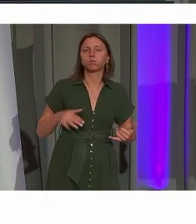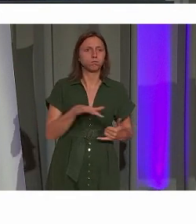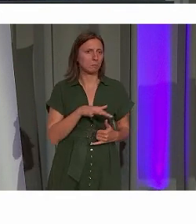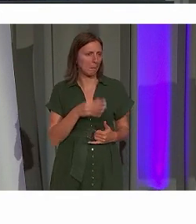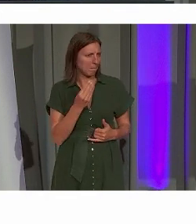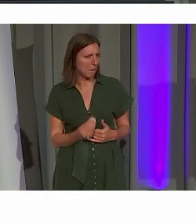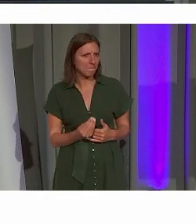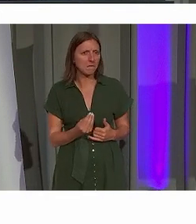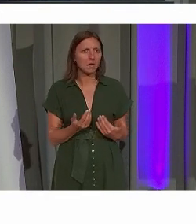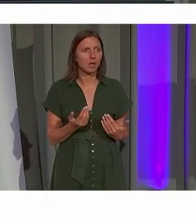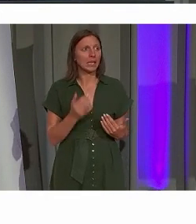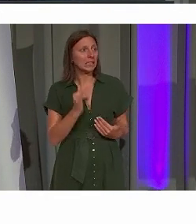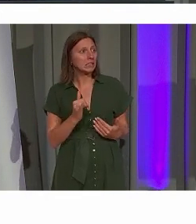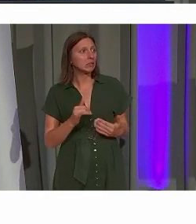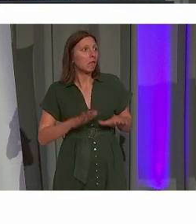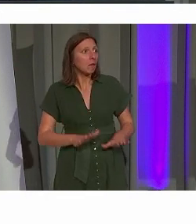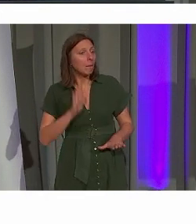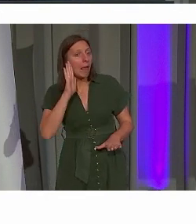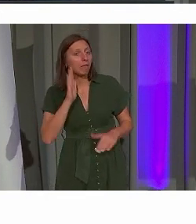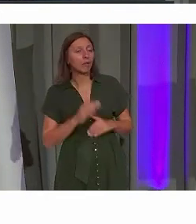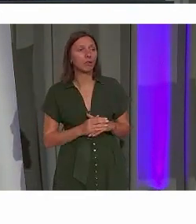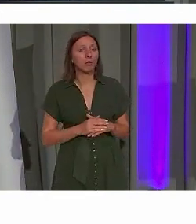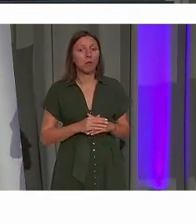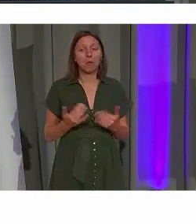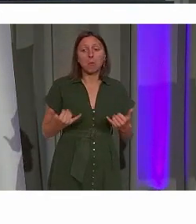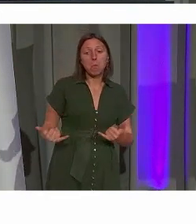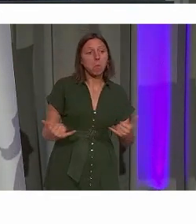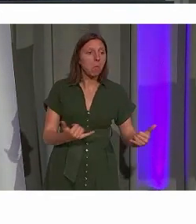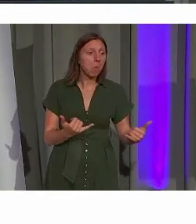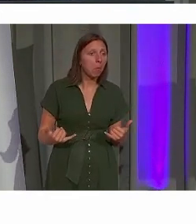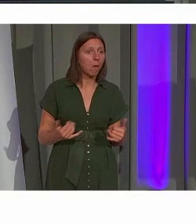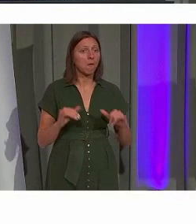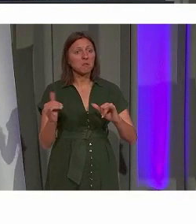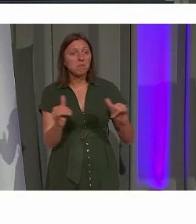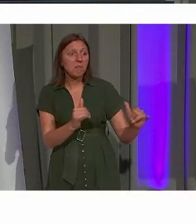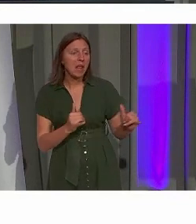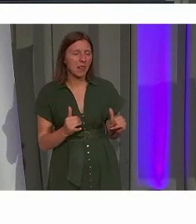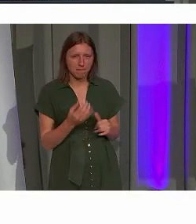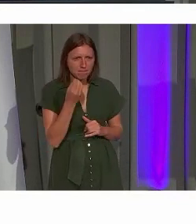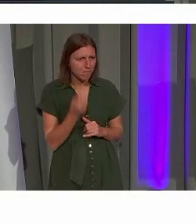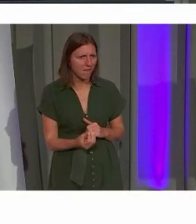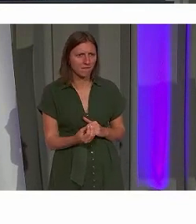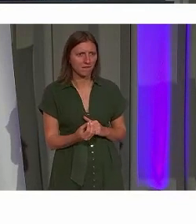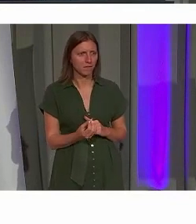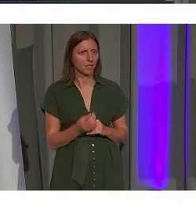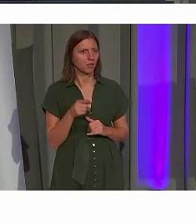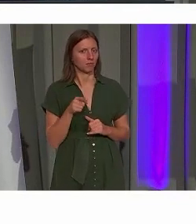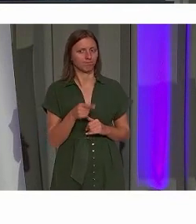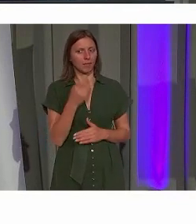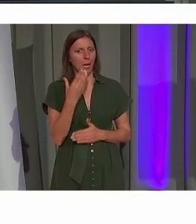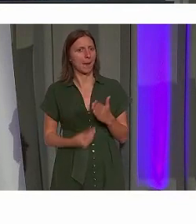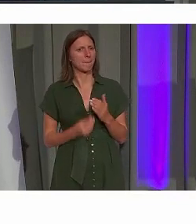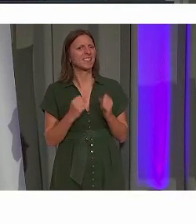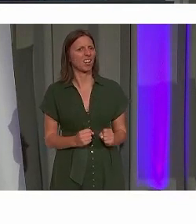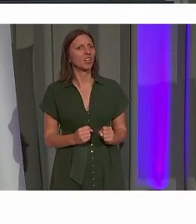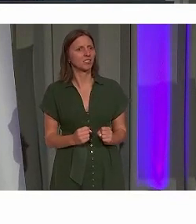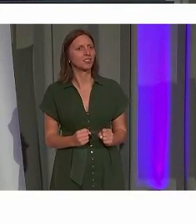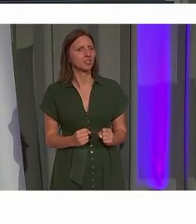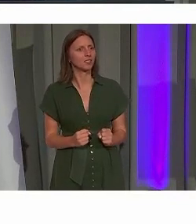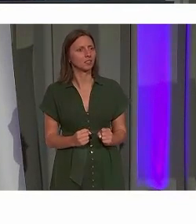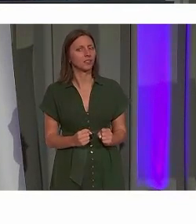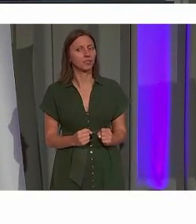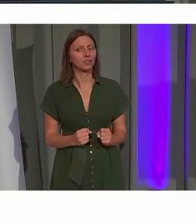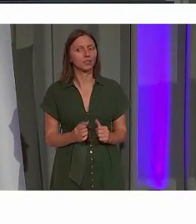area. People just want to go to the inner city. People don't really sit there. People don't really play around. This is actually a